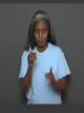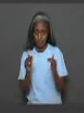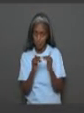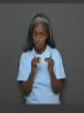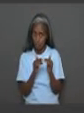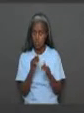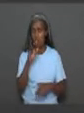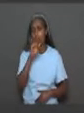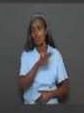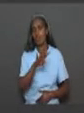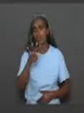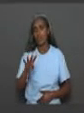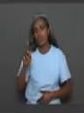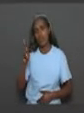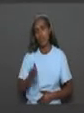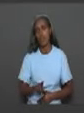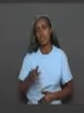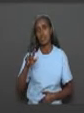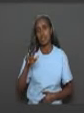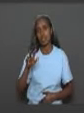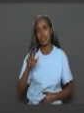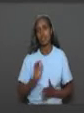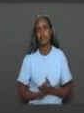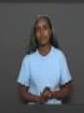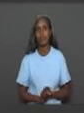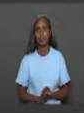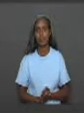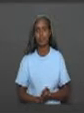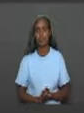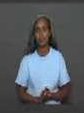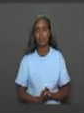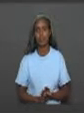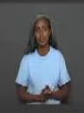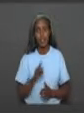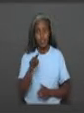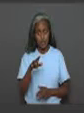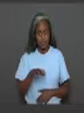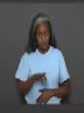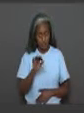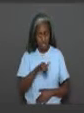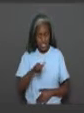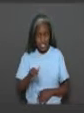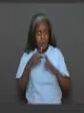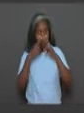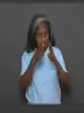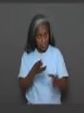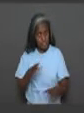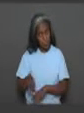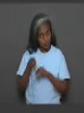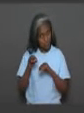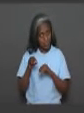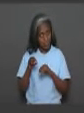equals 44 over 3. Did you find the same answer,